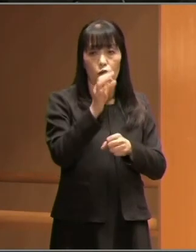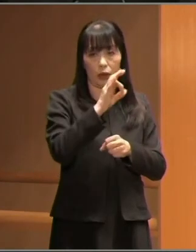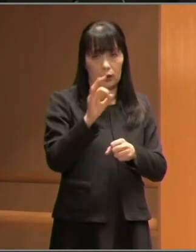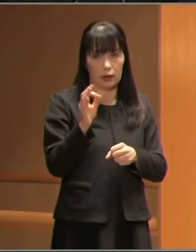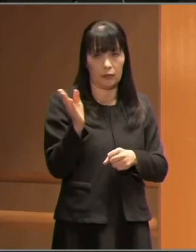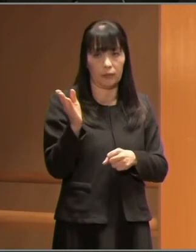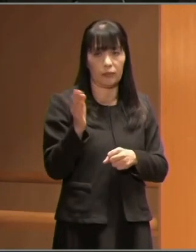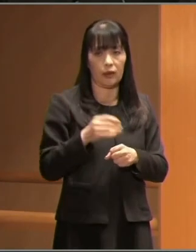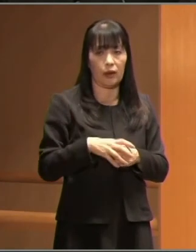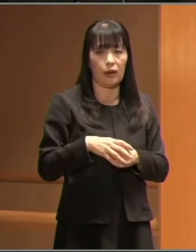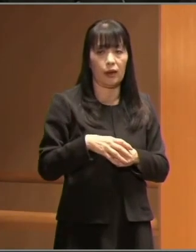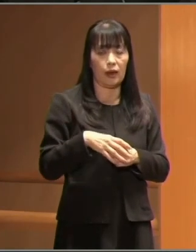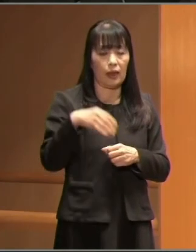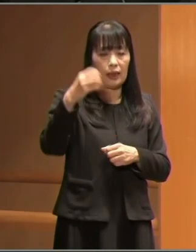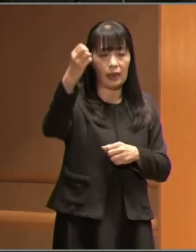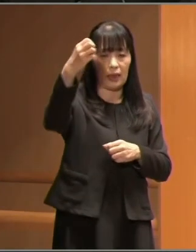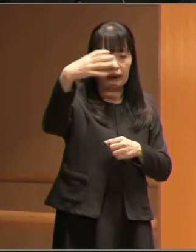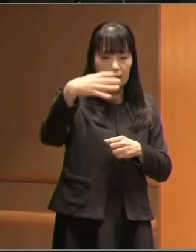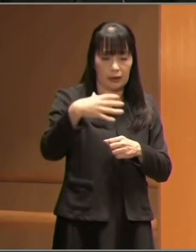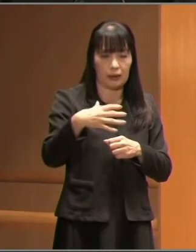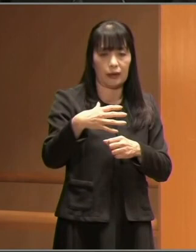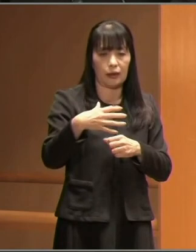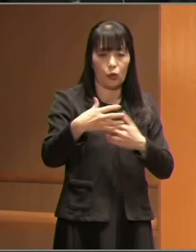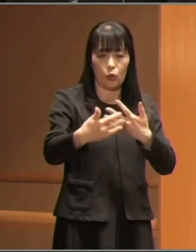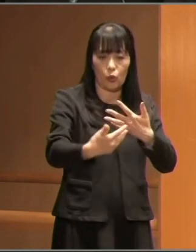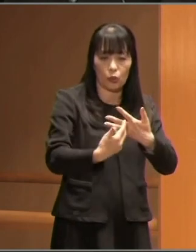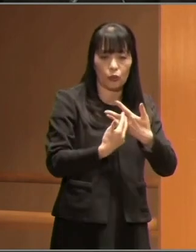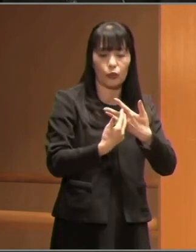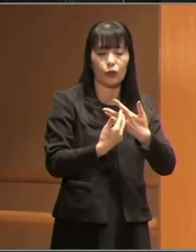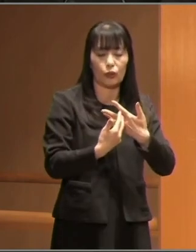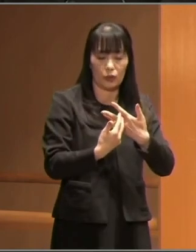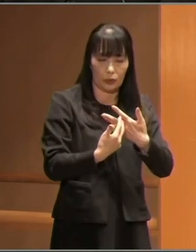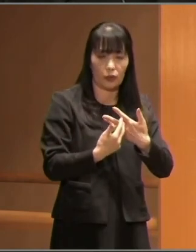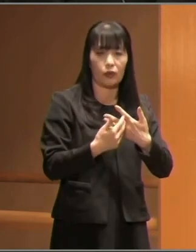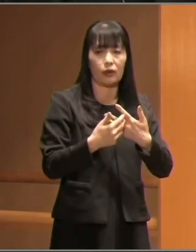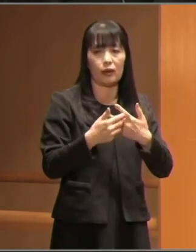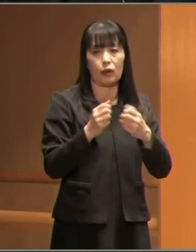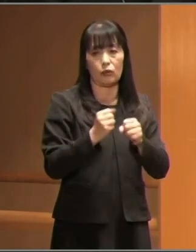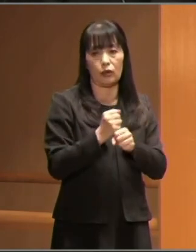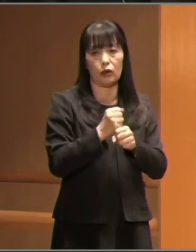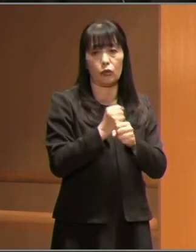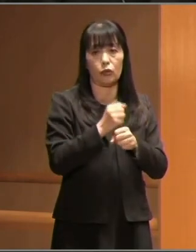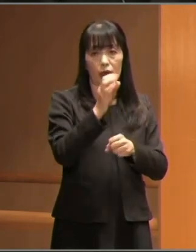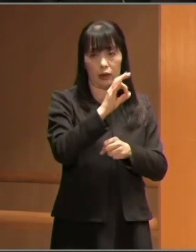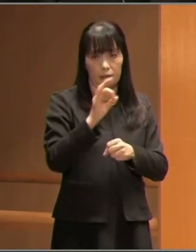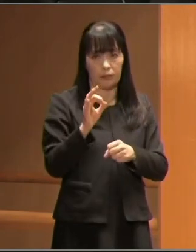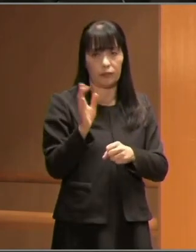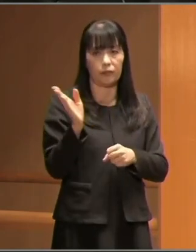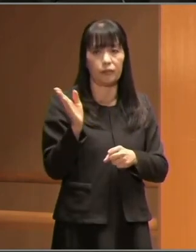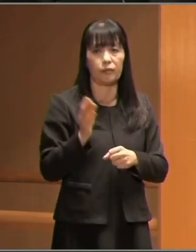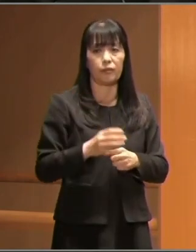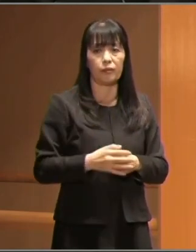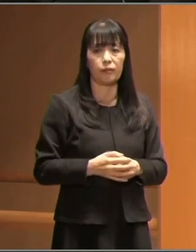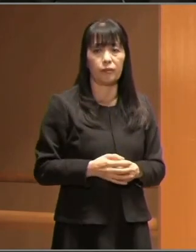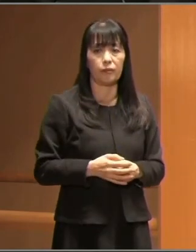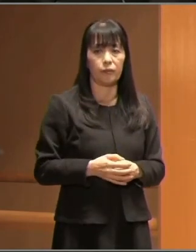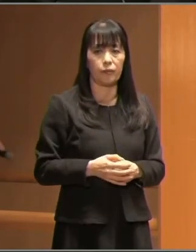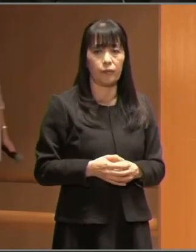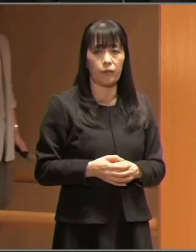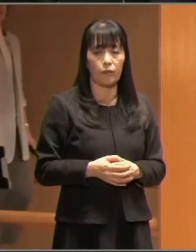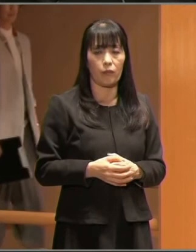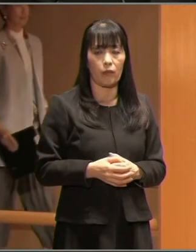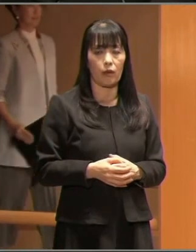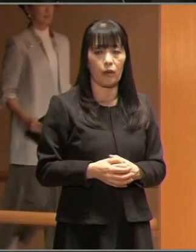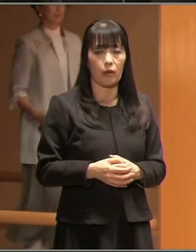And this art piece too, the big one, has been intentionally hung in front of the window to allow the light to come